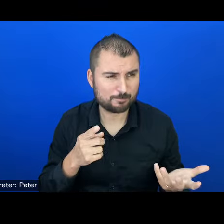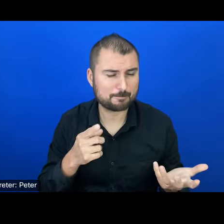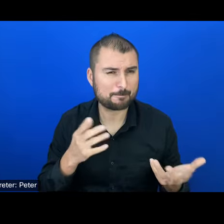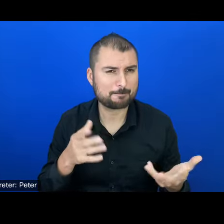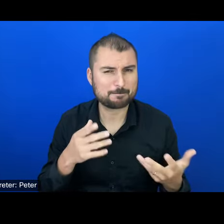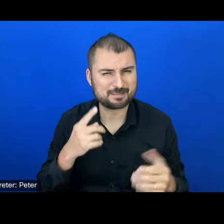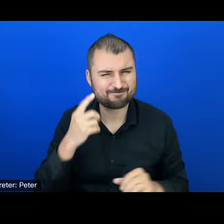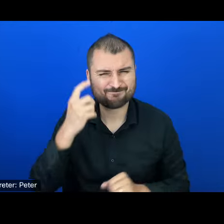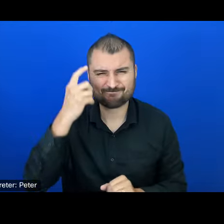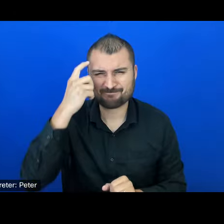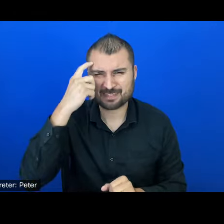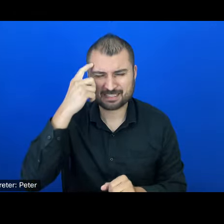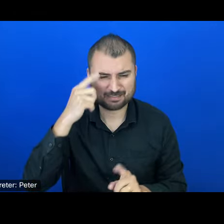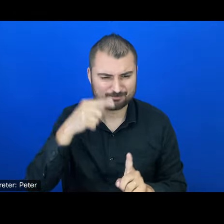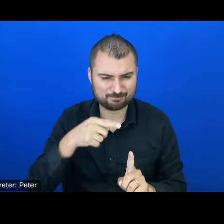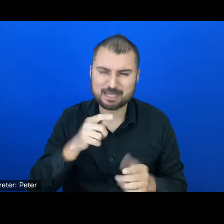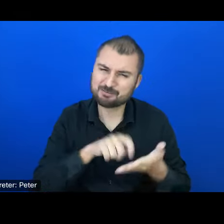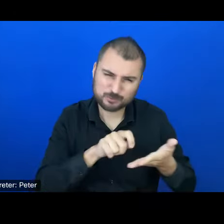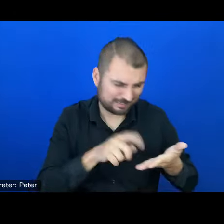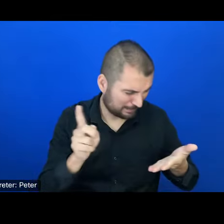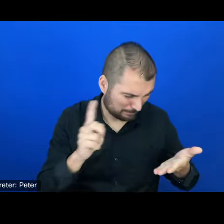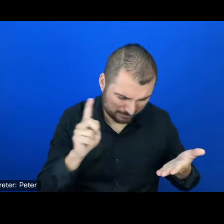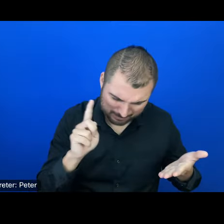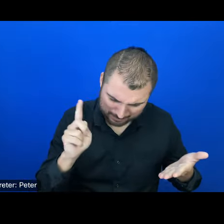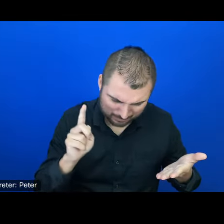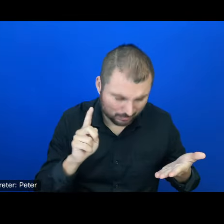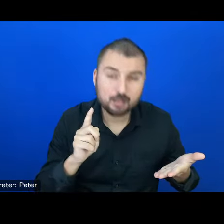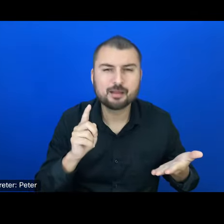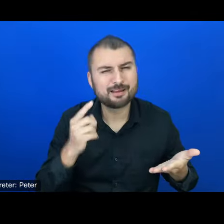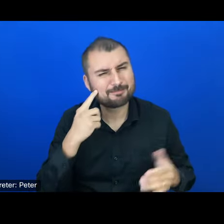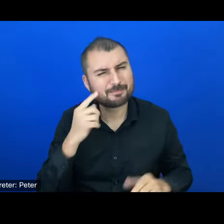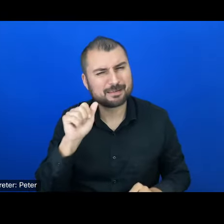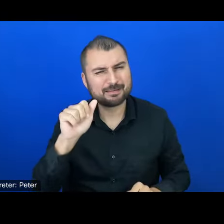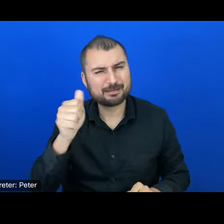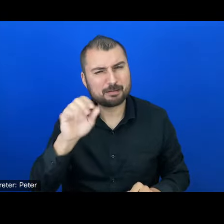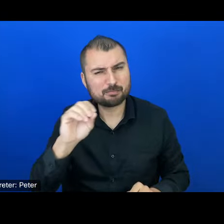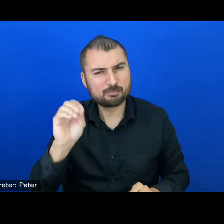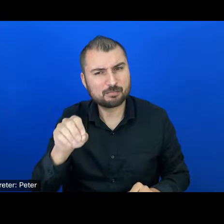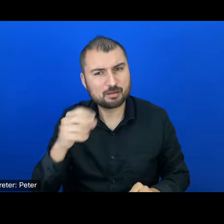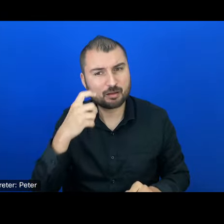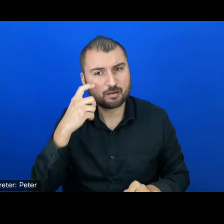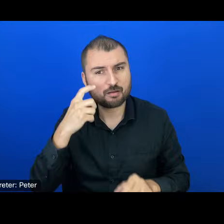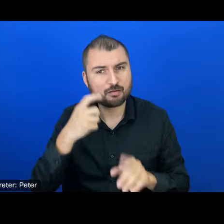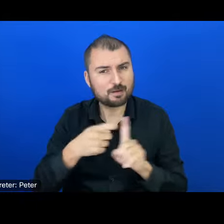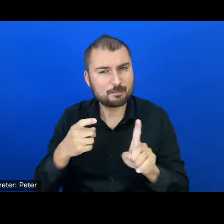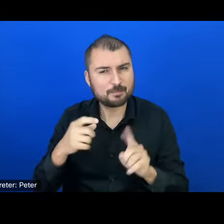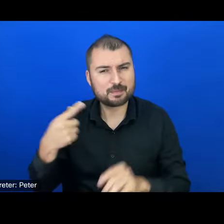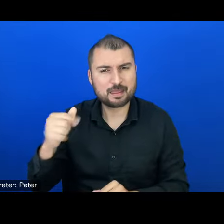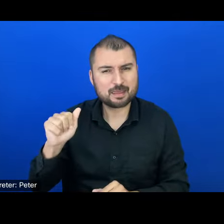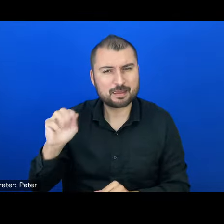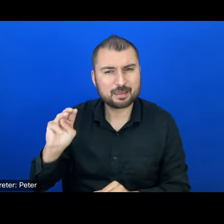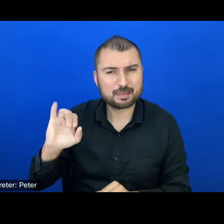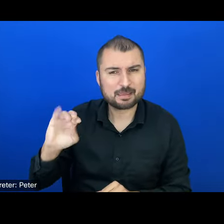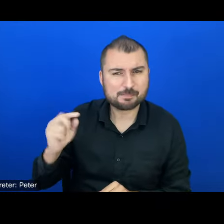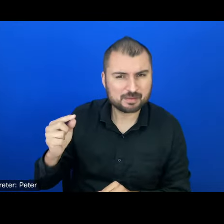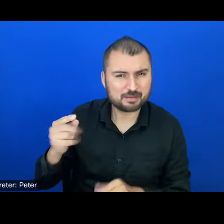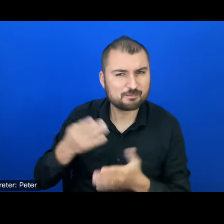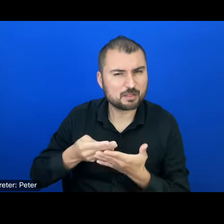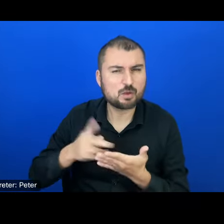think it's, I had it written down here. Is it like 10% of the, is it from the gaming funds, or where does the money come from